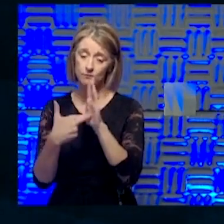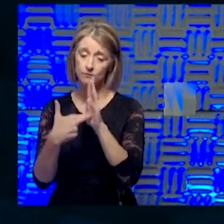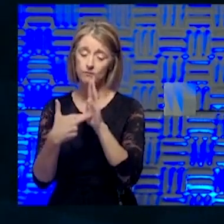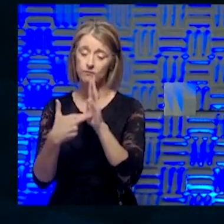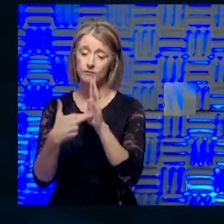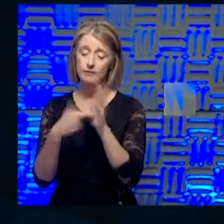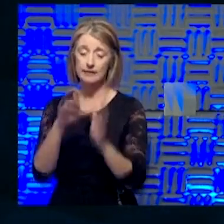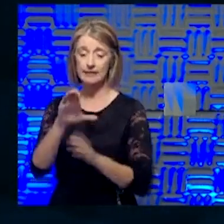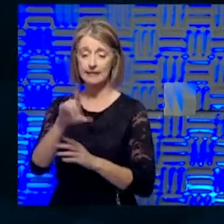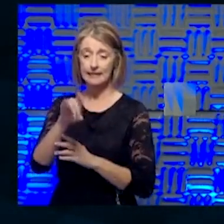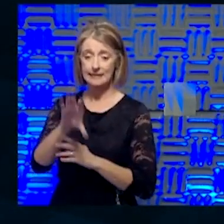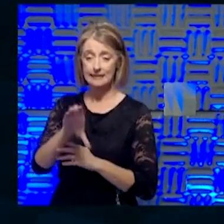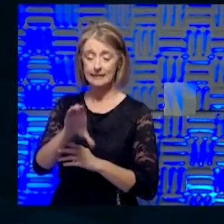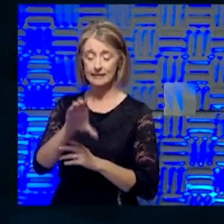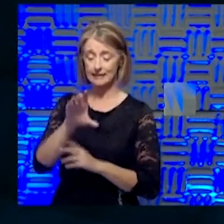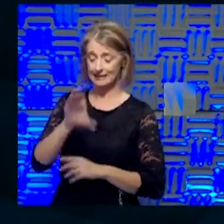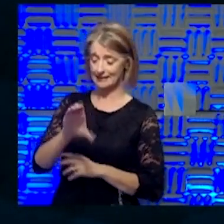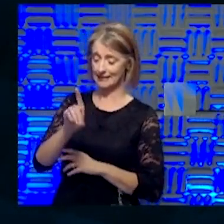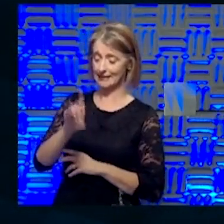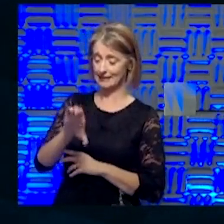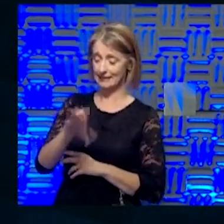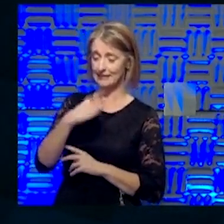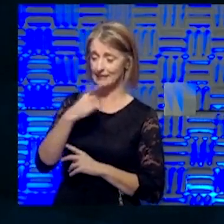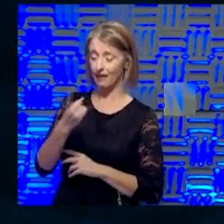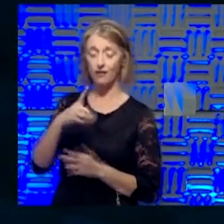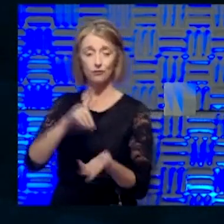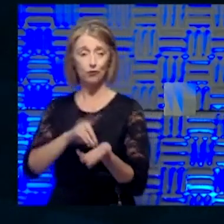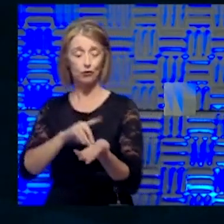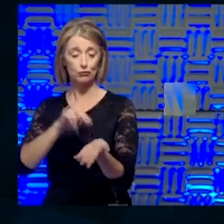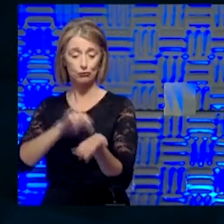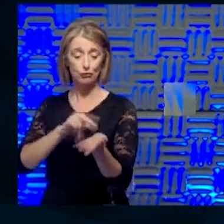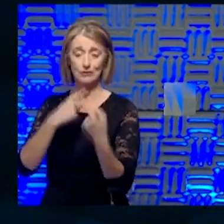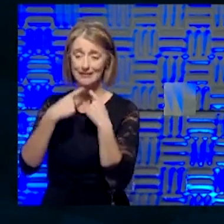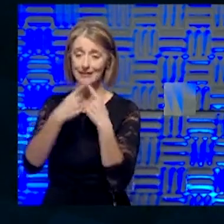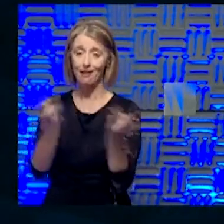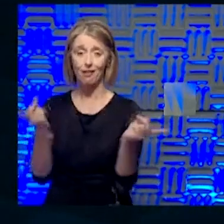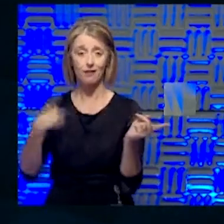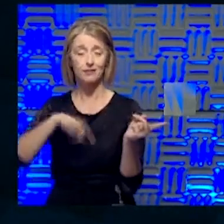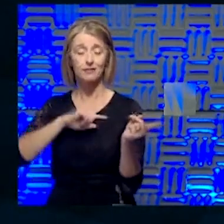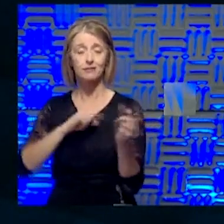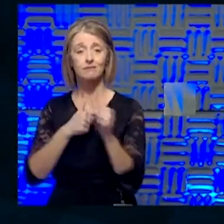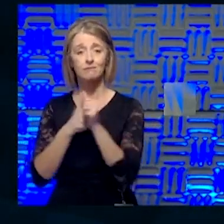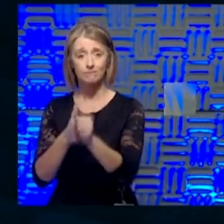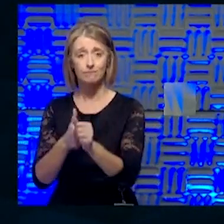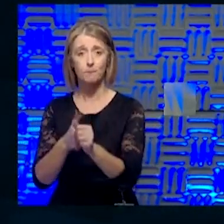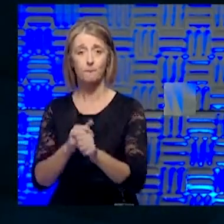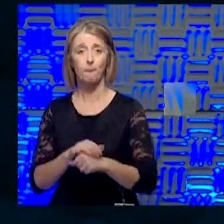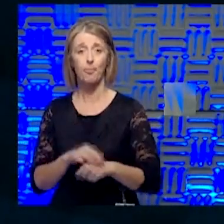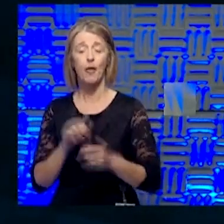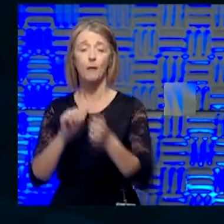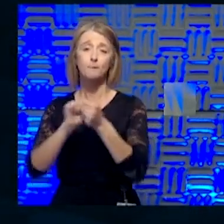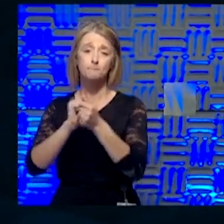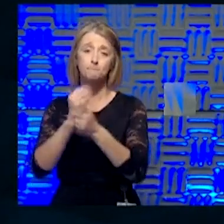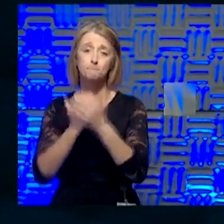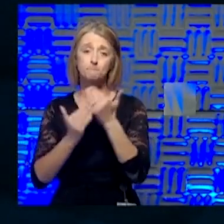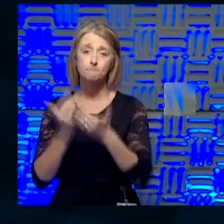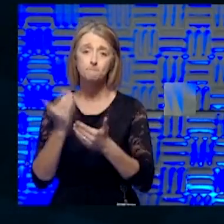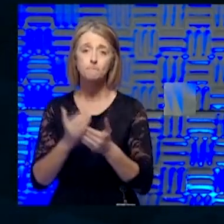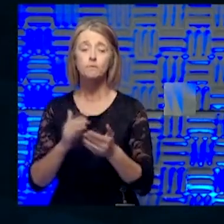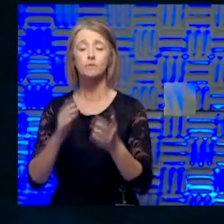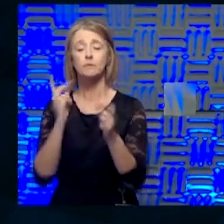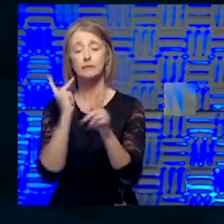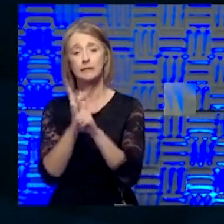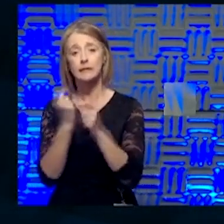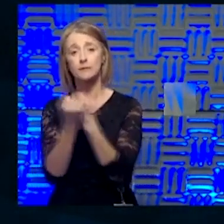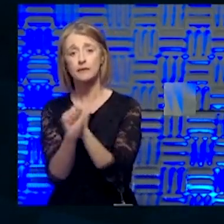the CDC is telling us, what you all, the doctors and nurses are telling us, to wash our hands, be